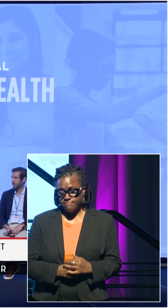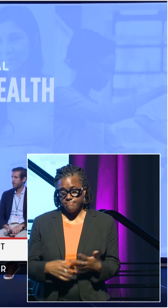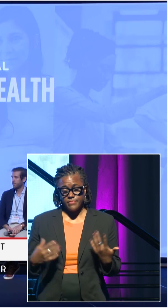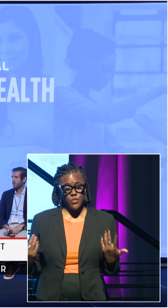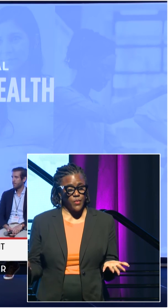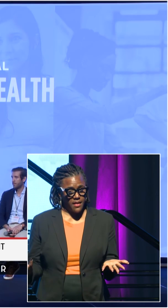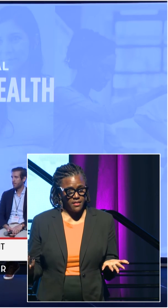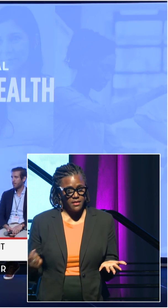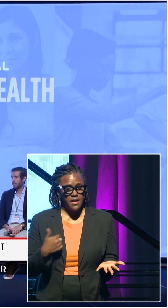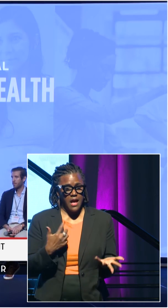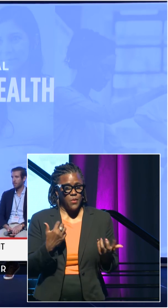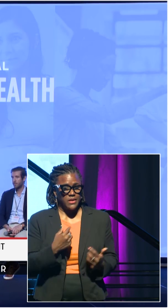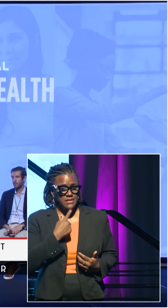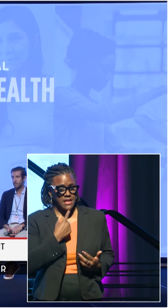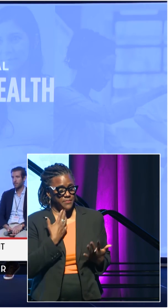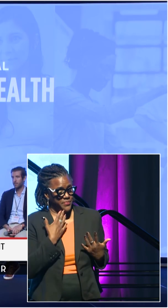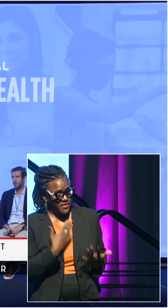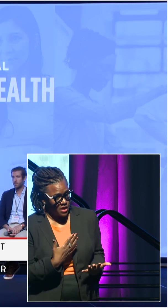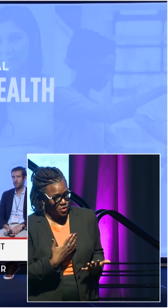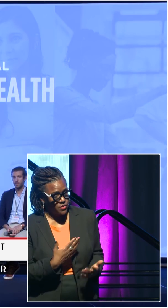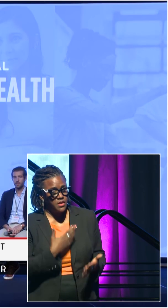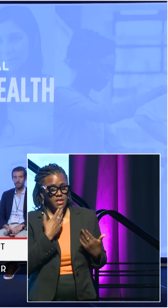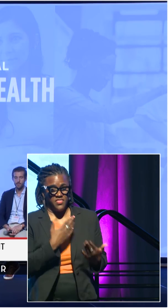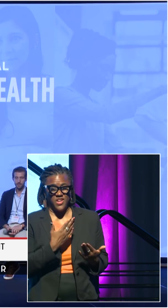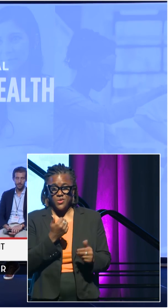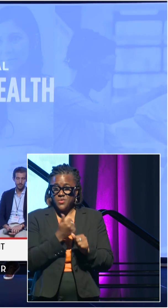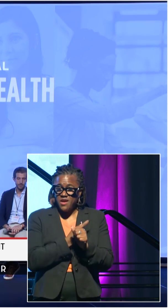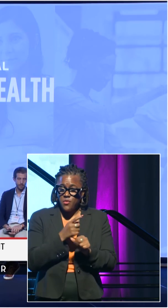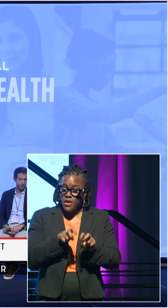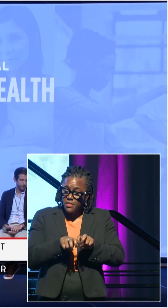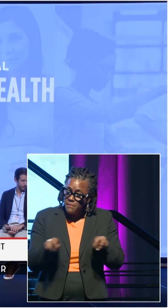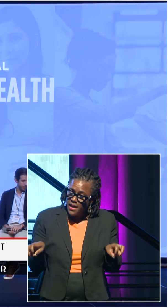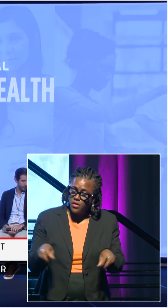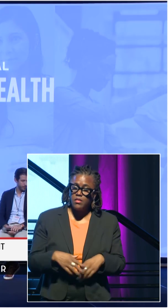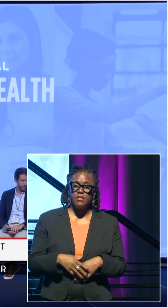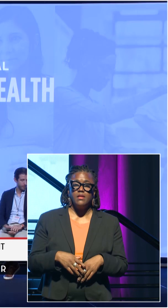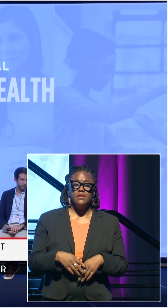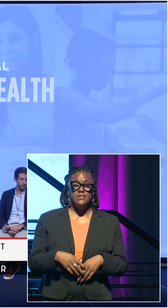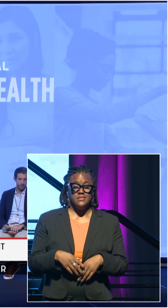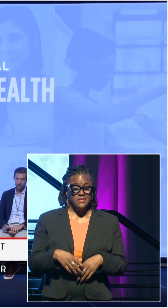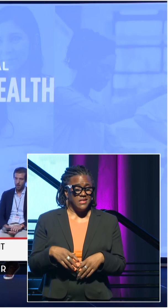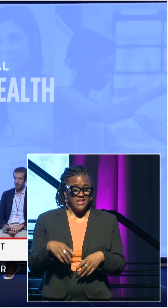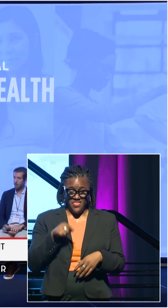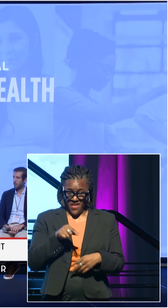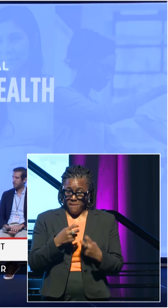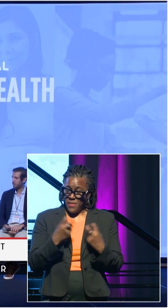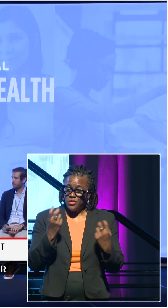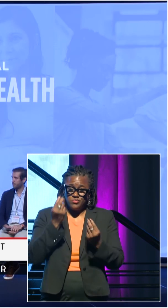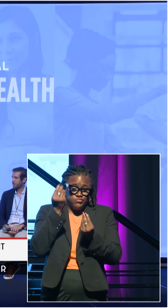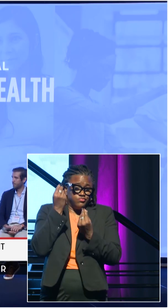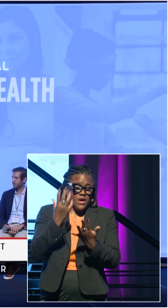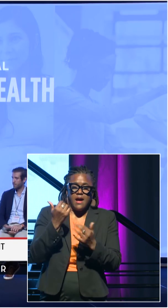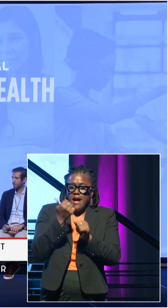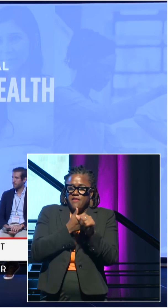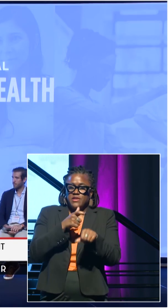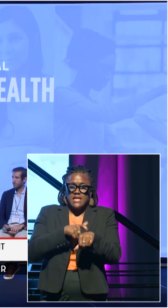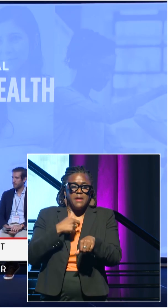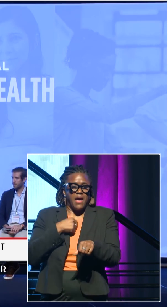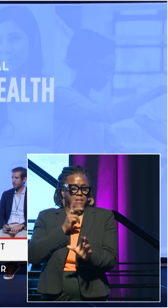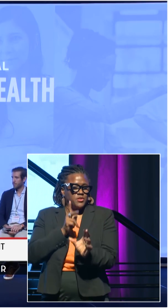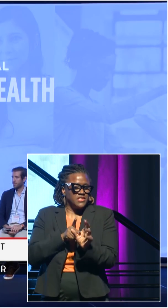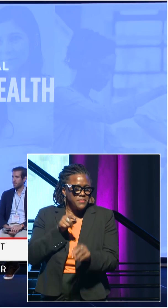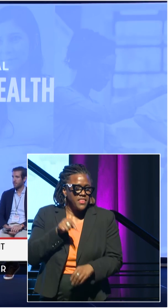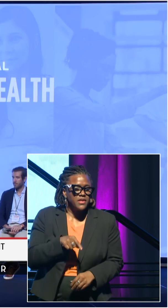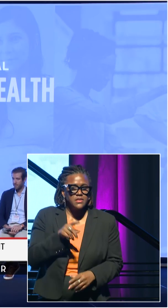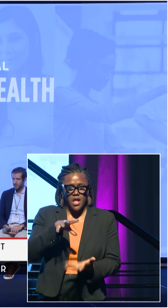Well, I just want to say thank you, and thank you to everyone on the panel. The information, every time I participate in something like